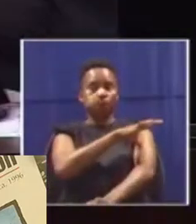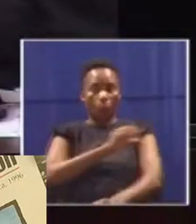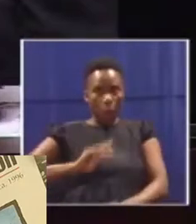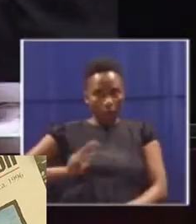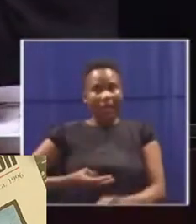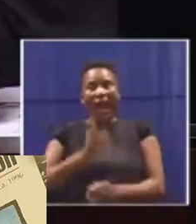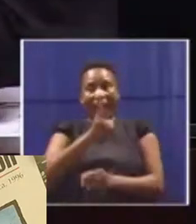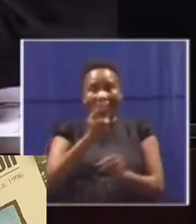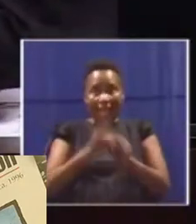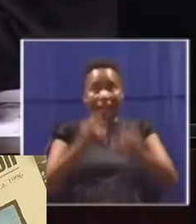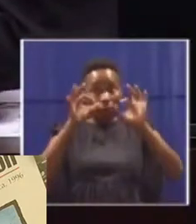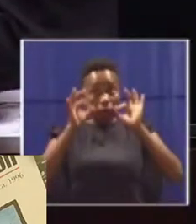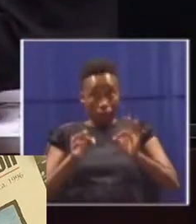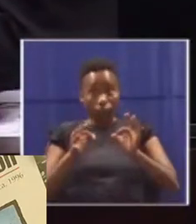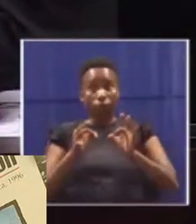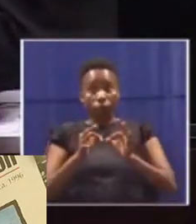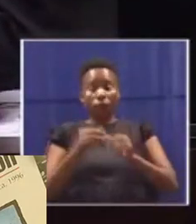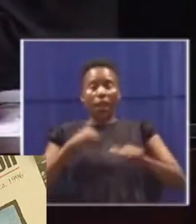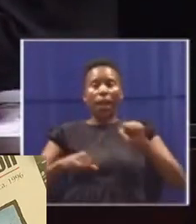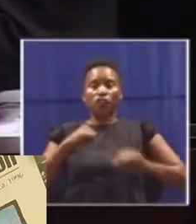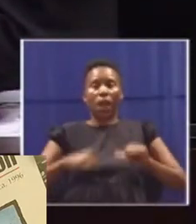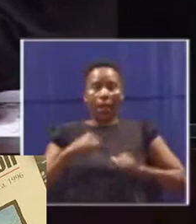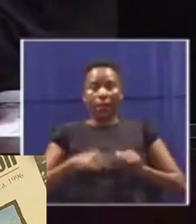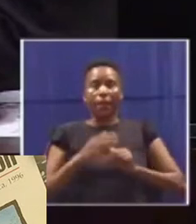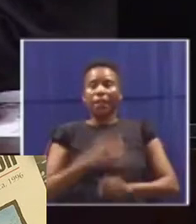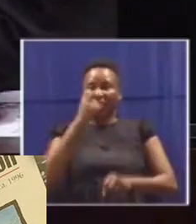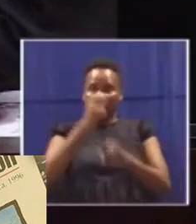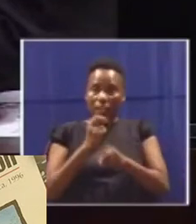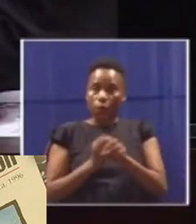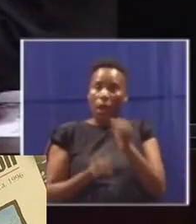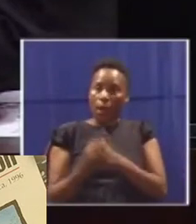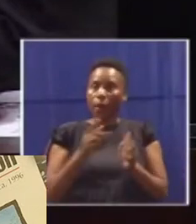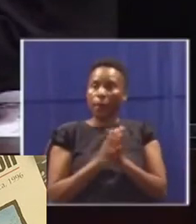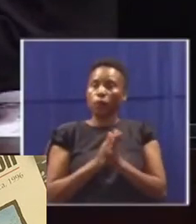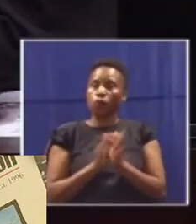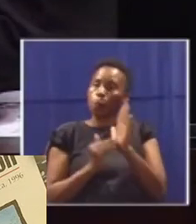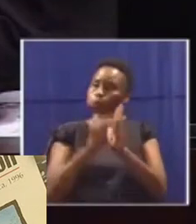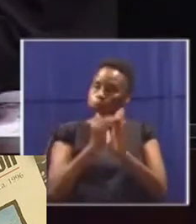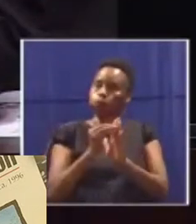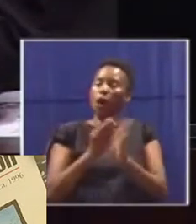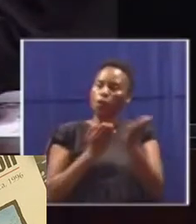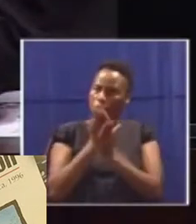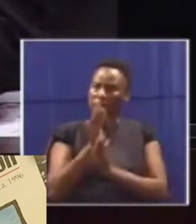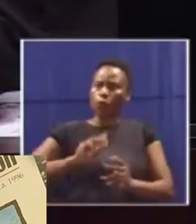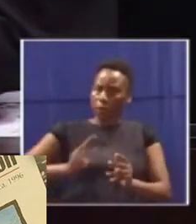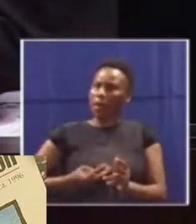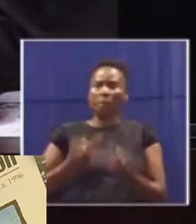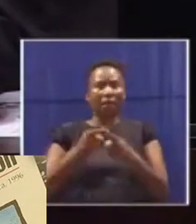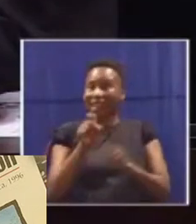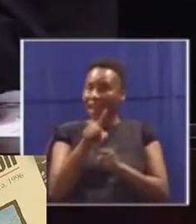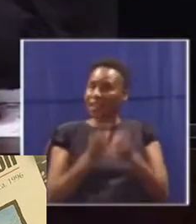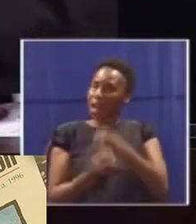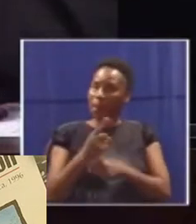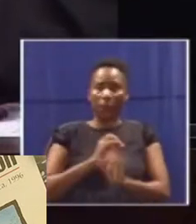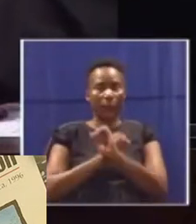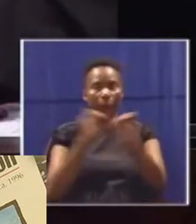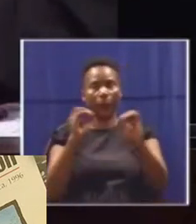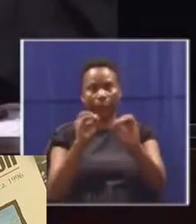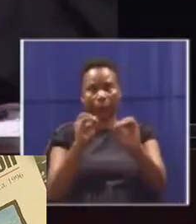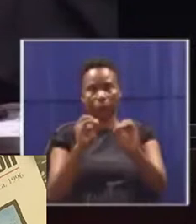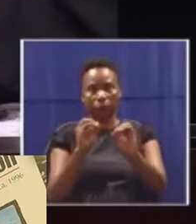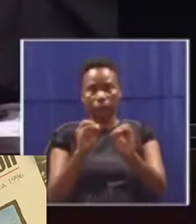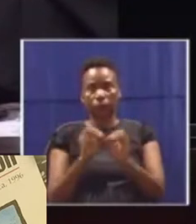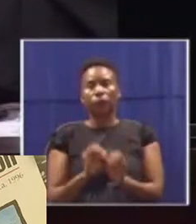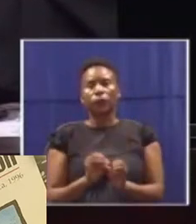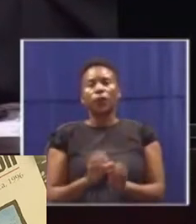another decisive action that could and should have been taken to advance women's rights. Maar dit het ook nie gebeur nie. Suid-Afrika se